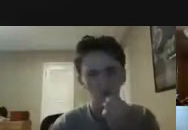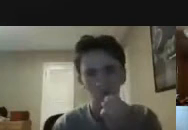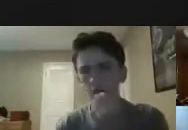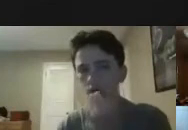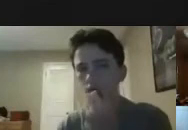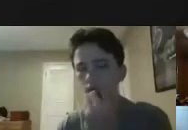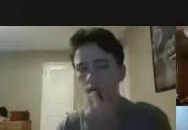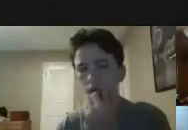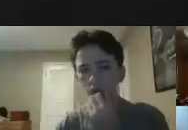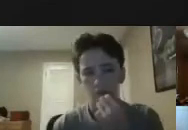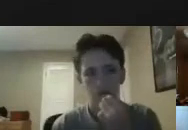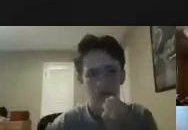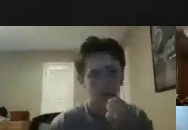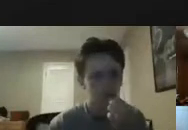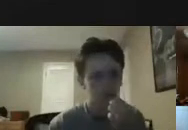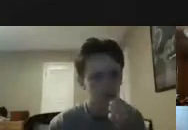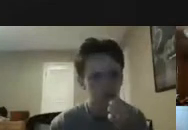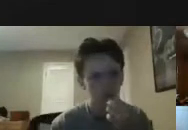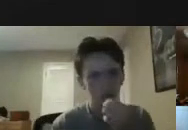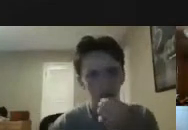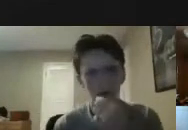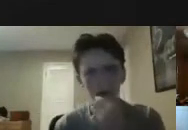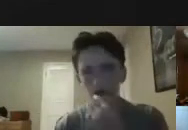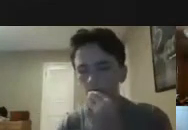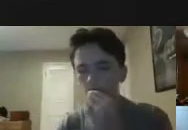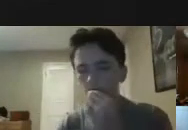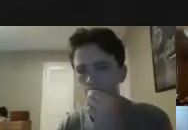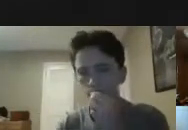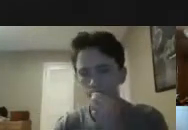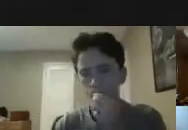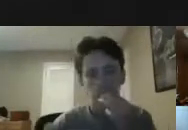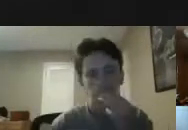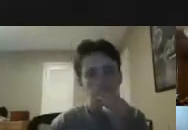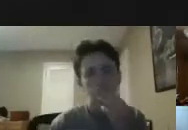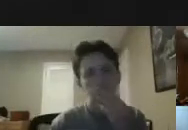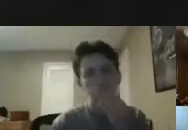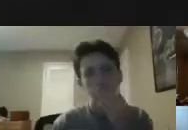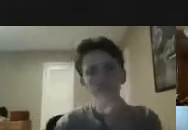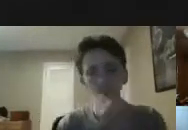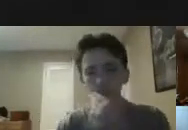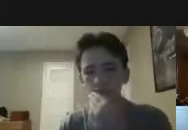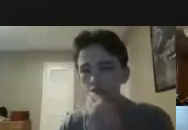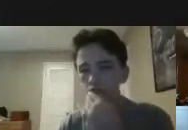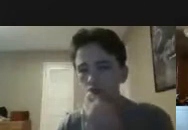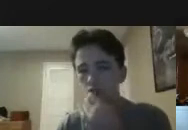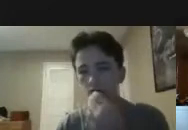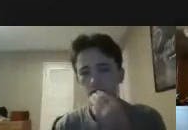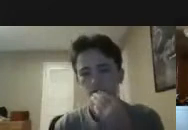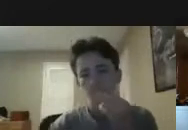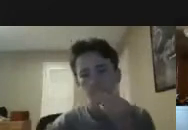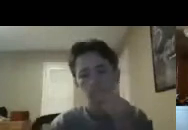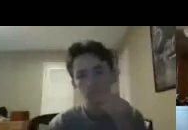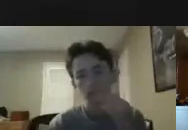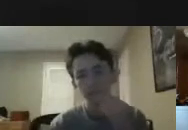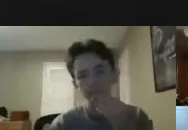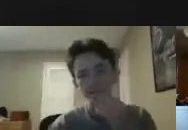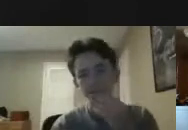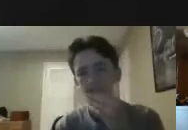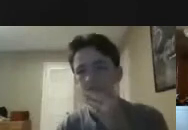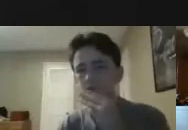big question, so I've presented a lot of information very fast, and I'm going to finish up with talking about teachers in a second, but the big question